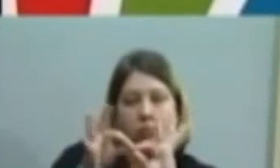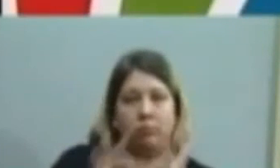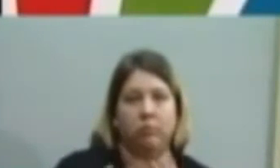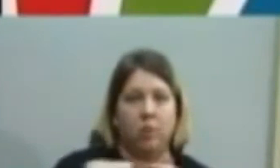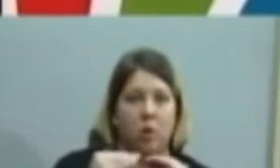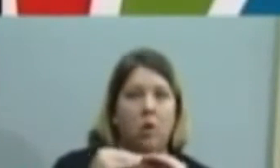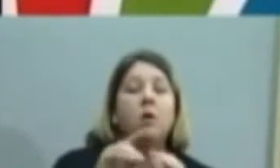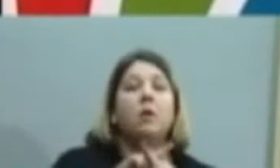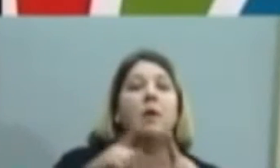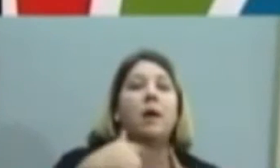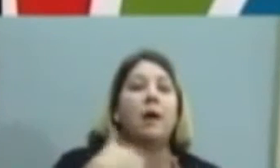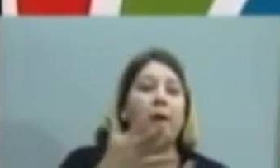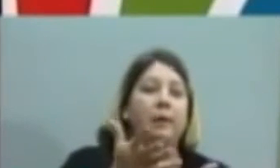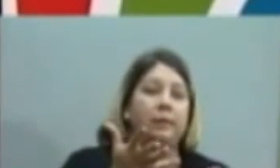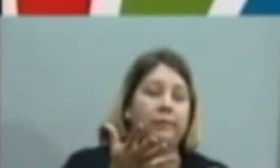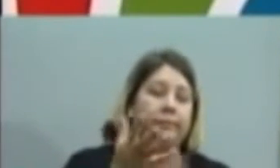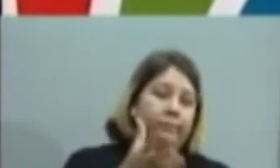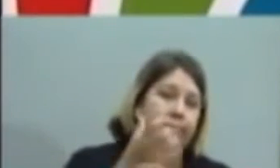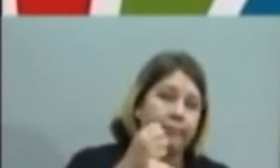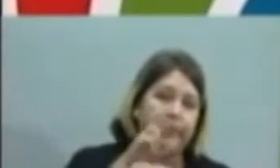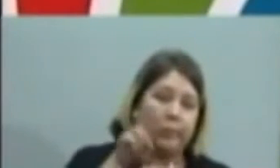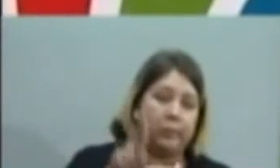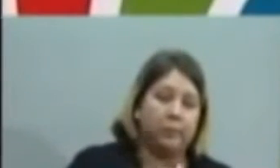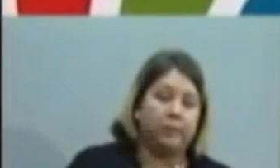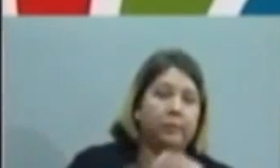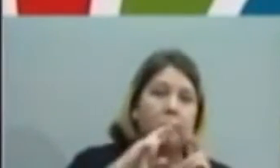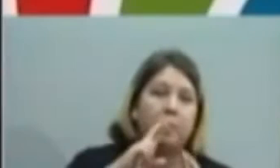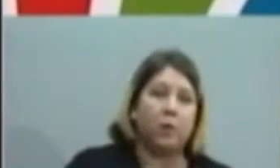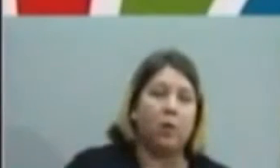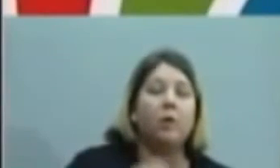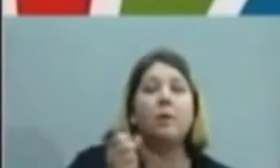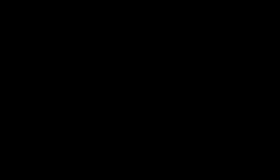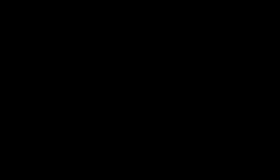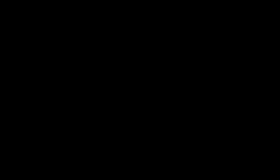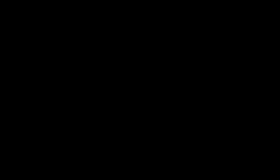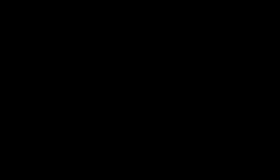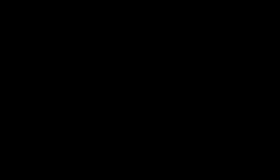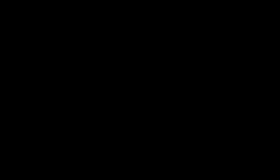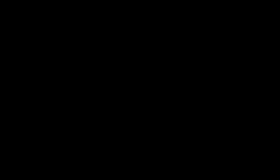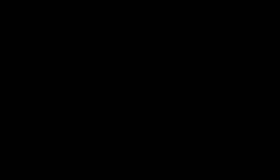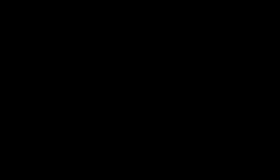actually get a report every week about how many vacancies we have,